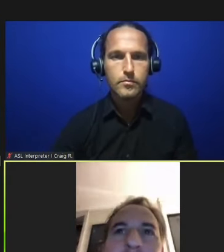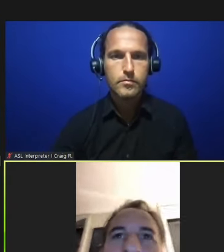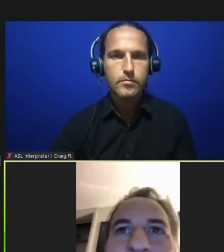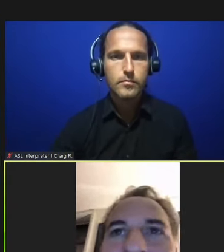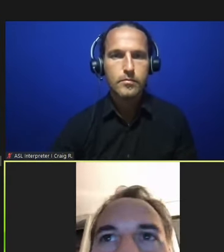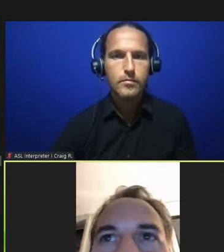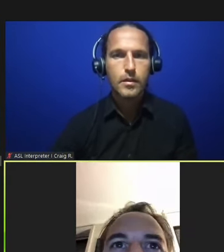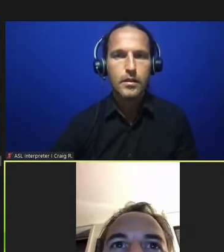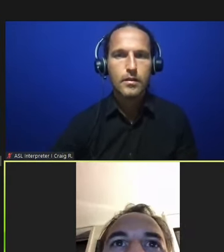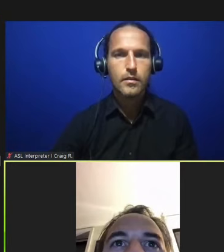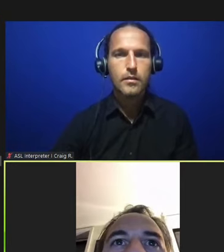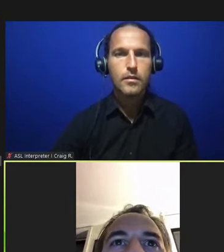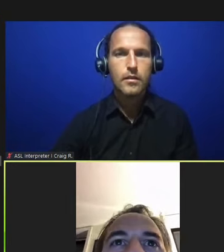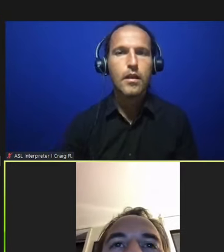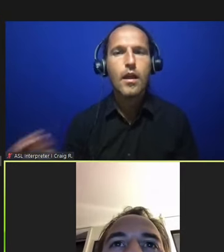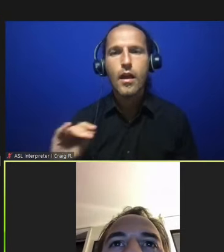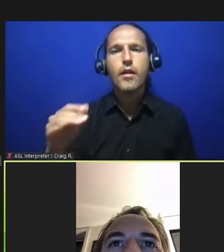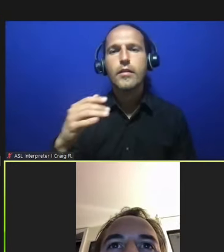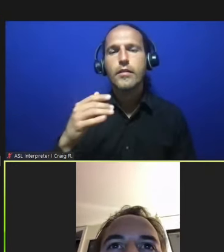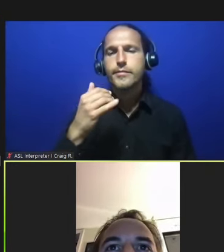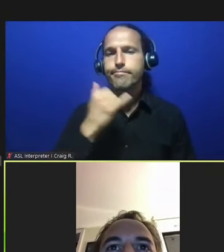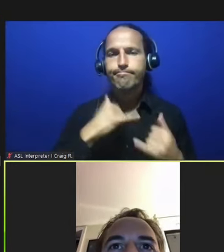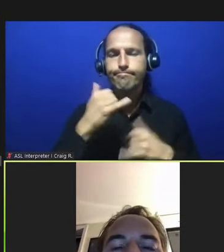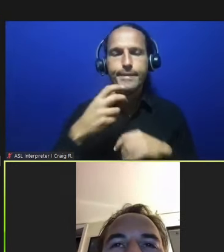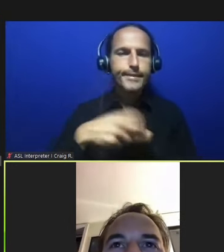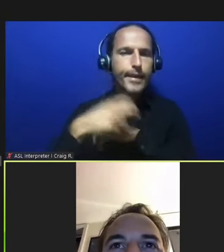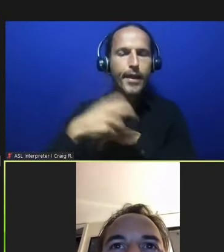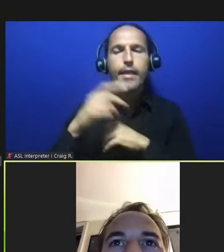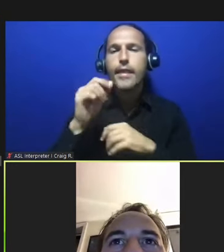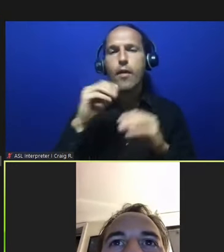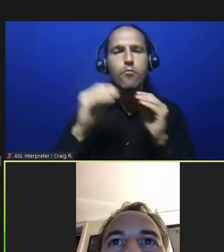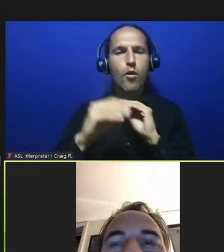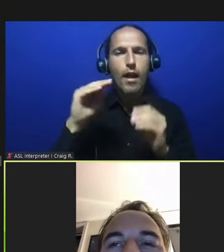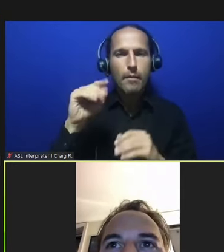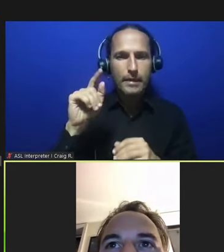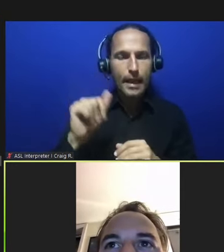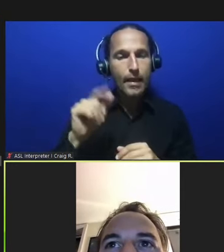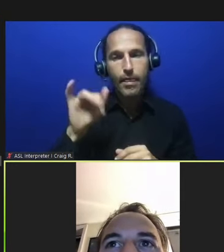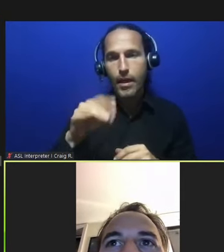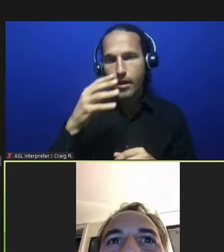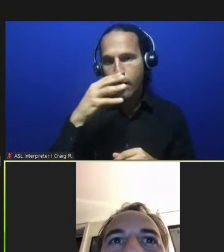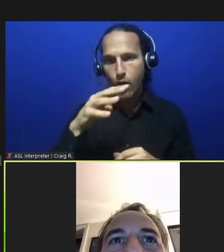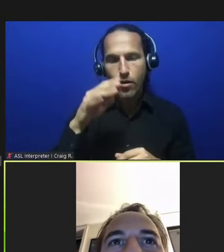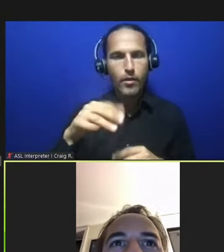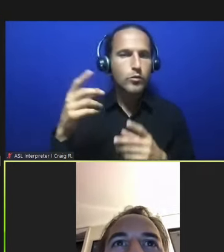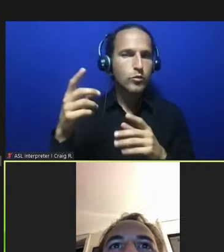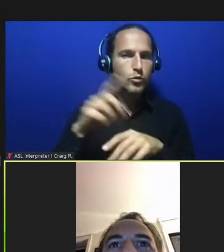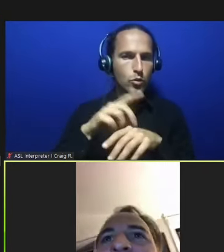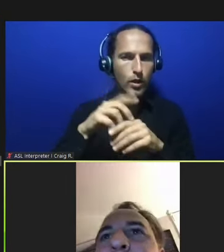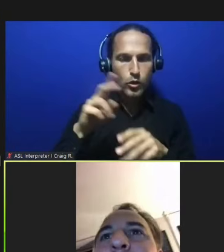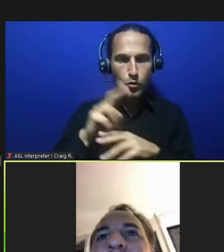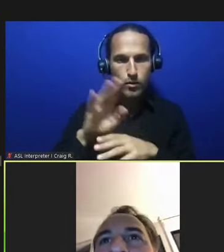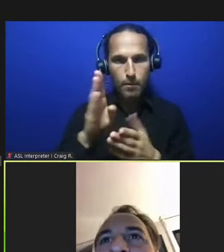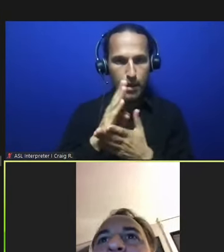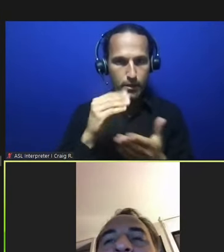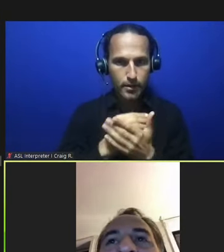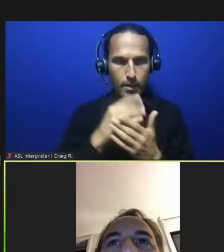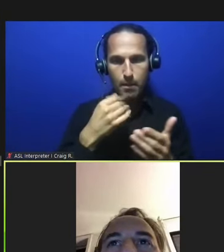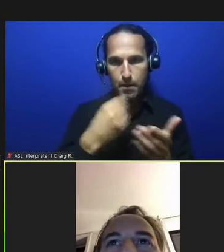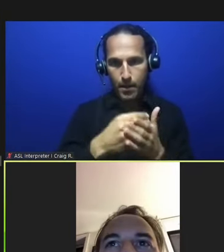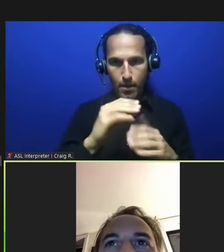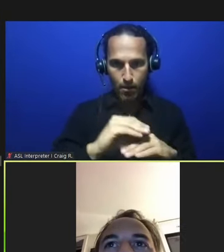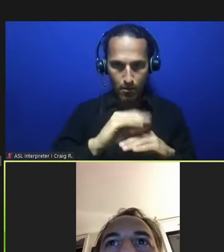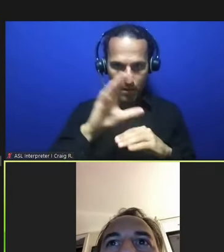MTA mismanagement and corruption. Instead of spending money on improving mass transit, MTA neglected their duties and used their budget as a piggy bank for